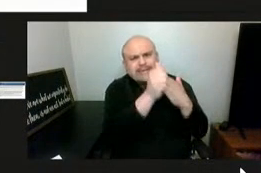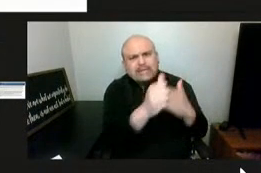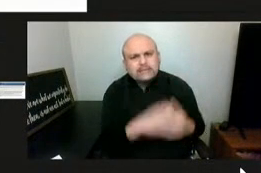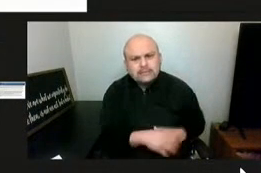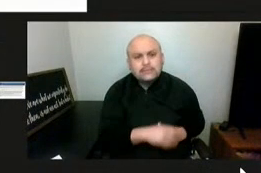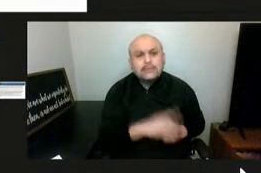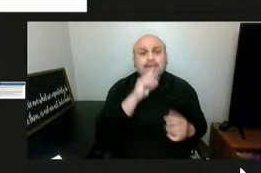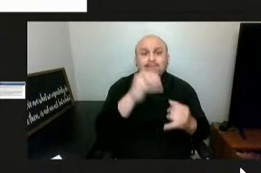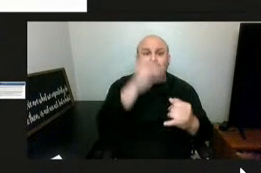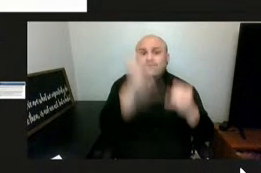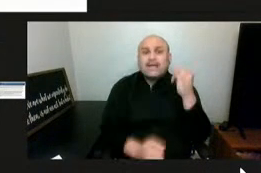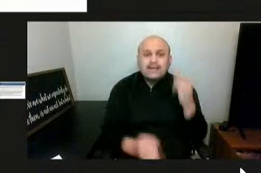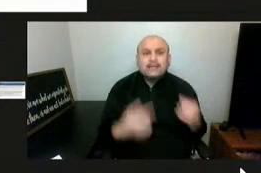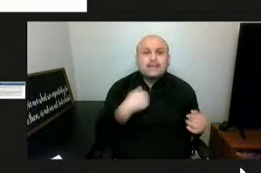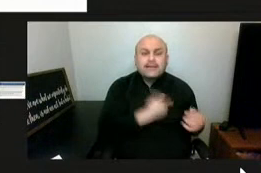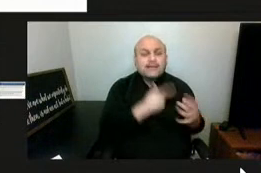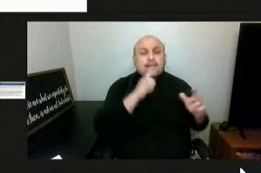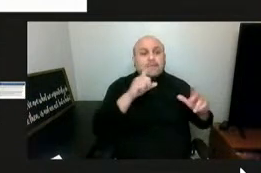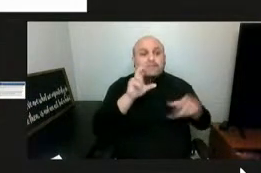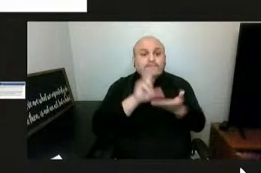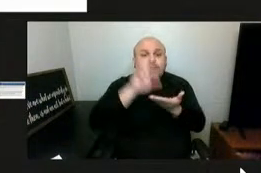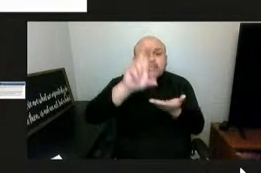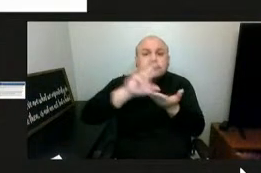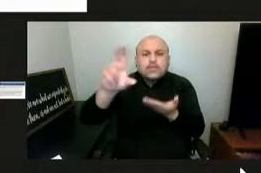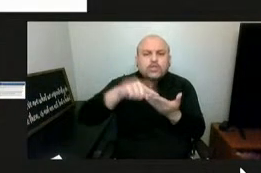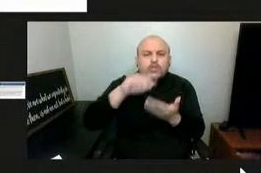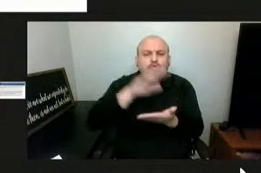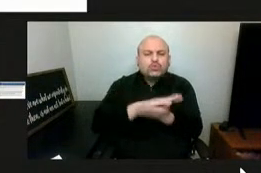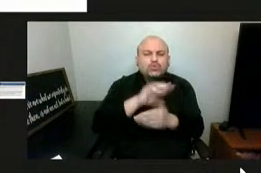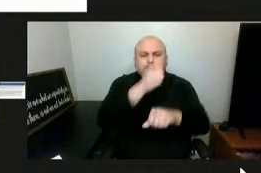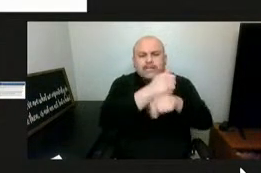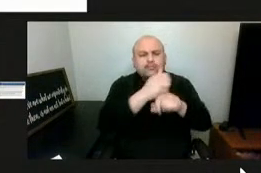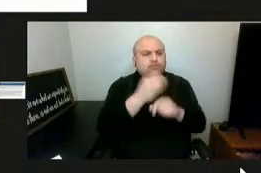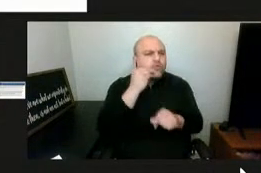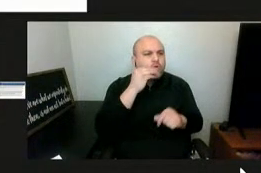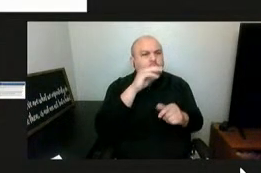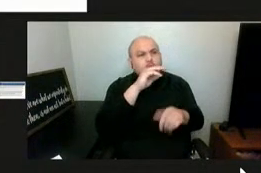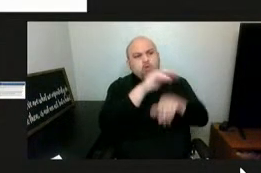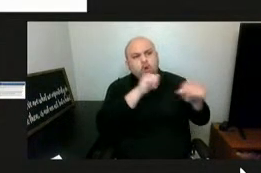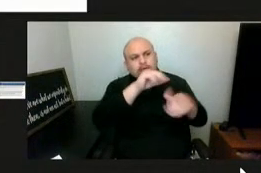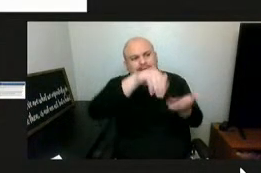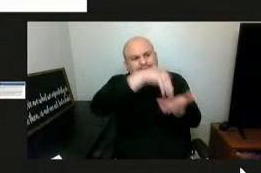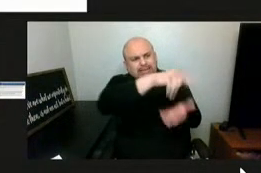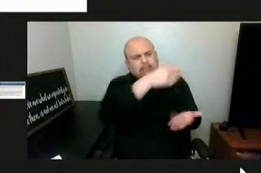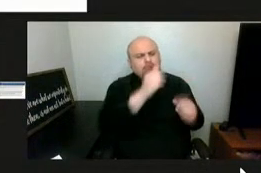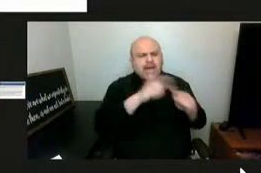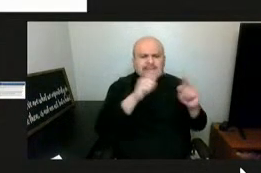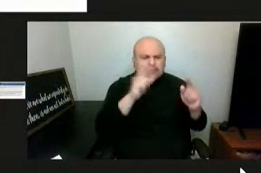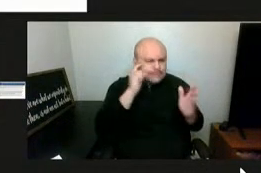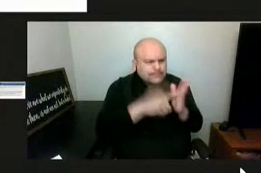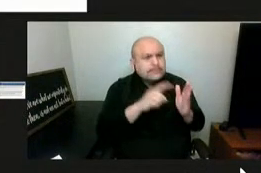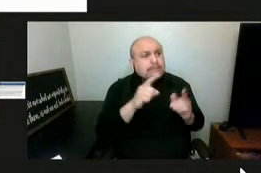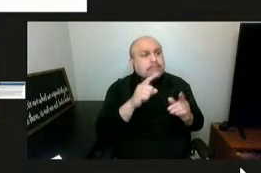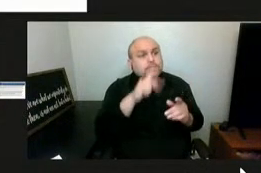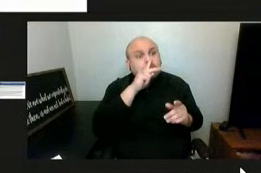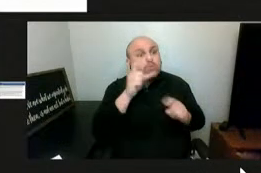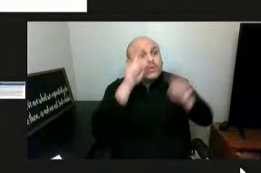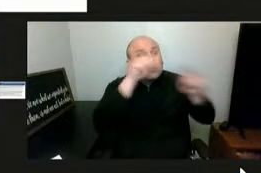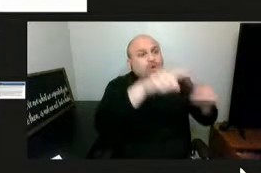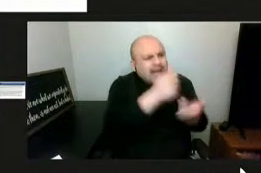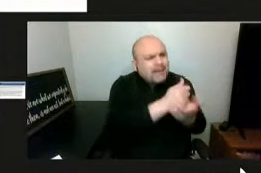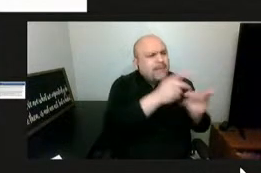finally, the investment in school-based health centers, again, recognizing we need to go where our children are, where their families